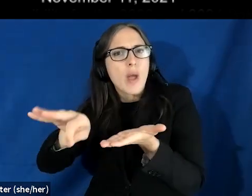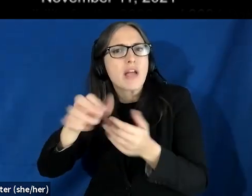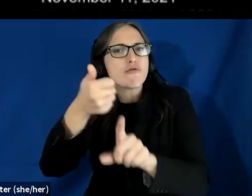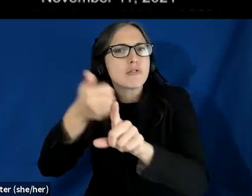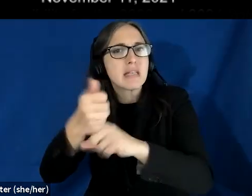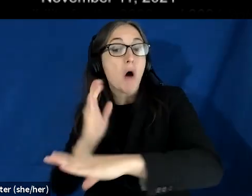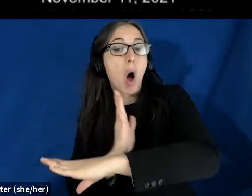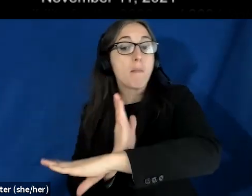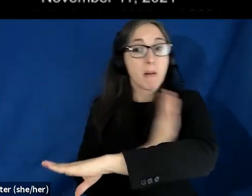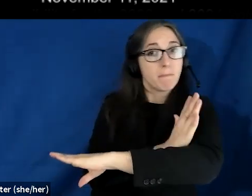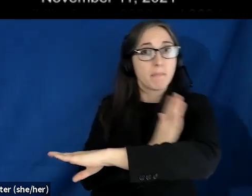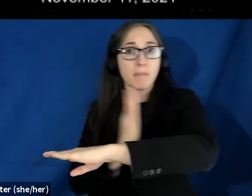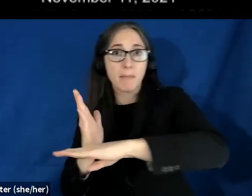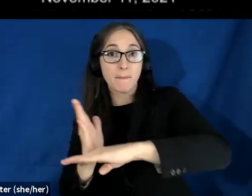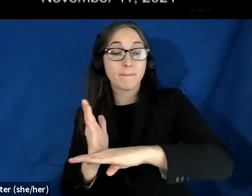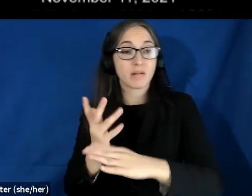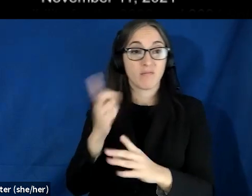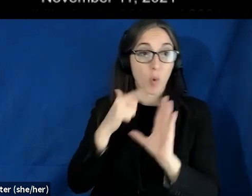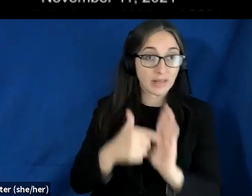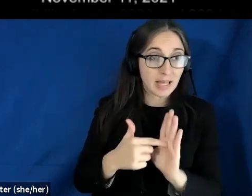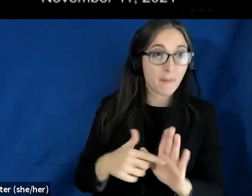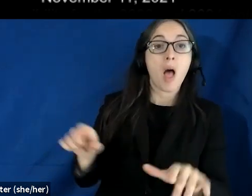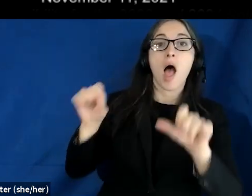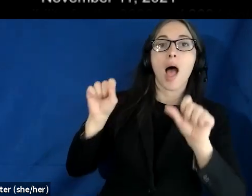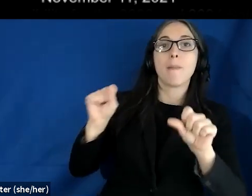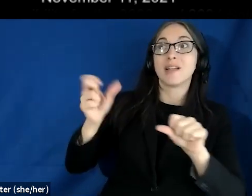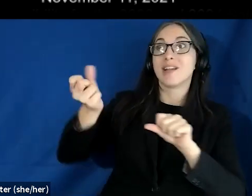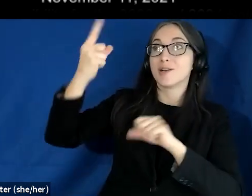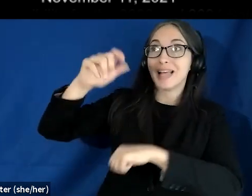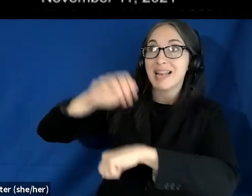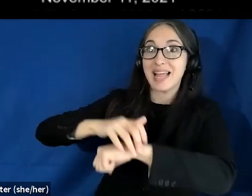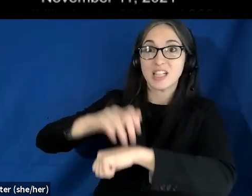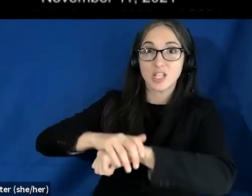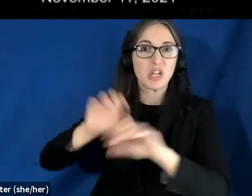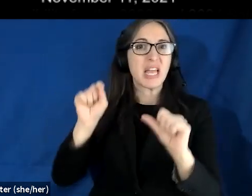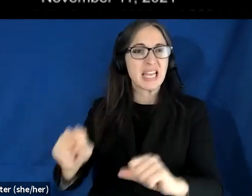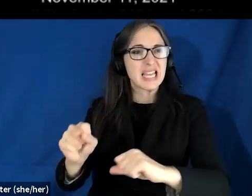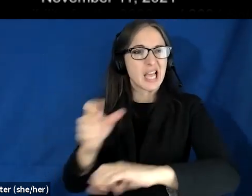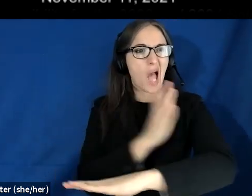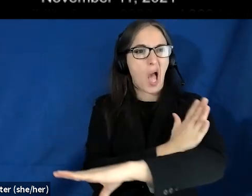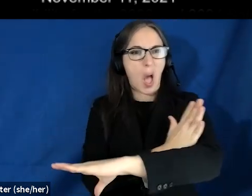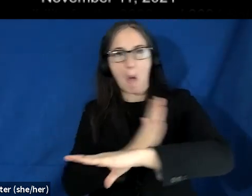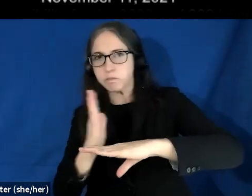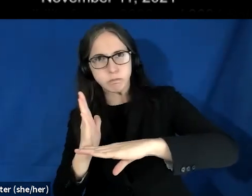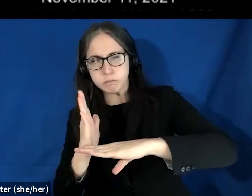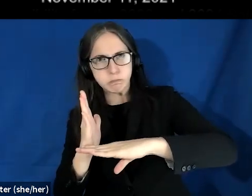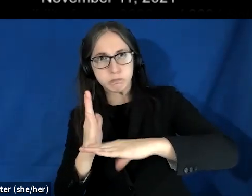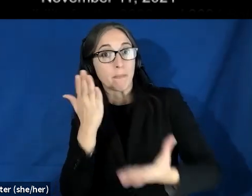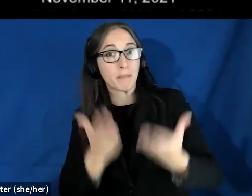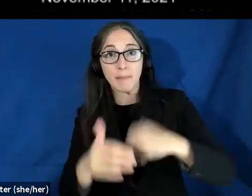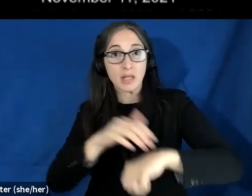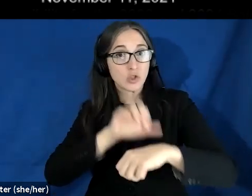to understand English. You could rate yourself a little low on that scale because English is not your first